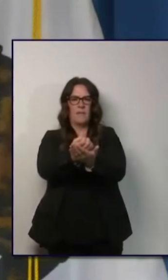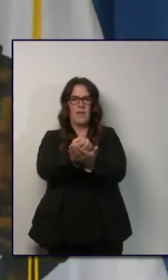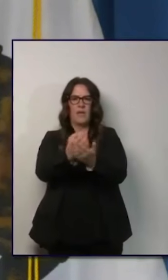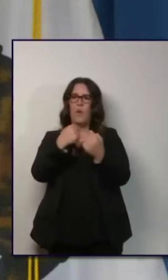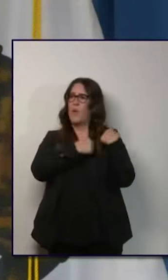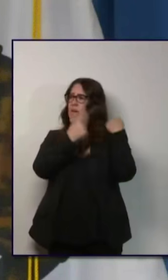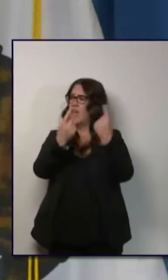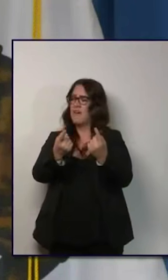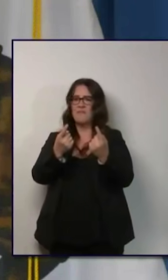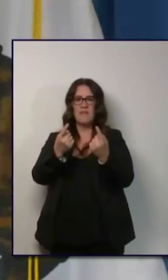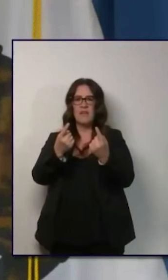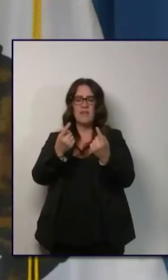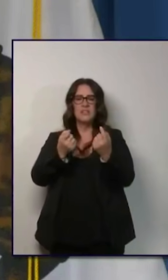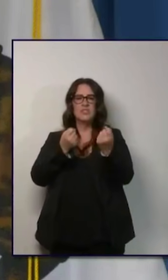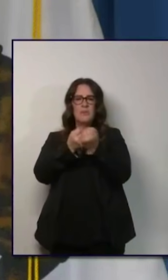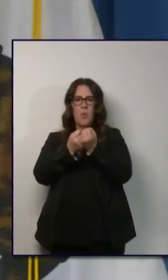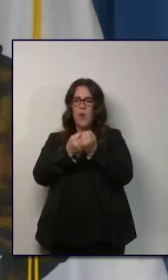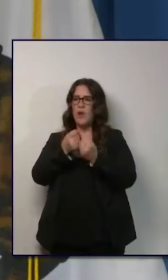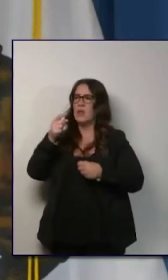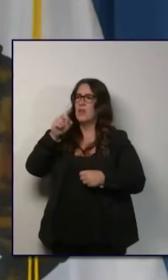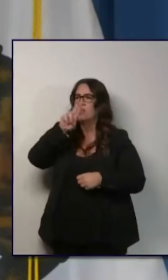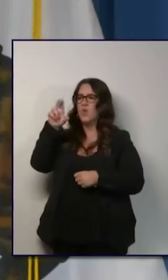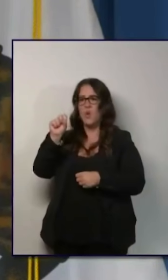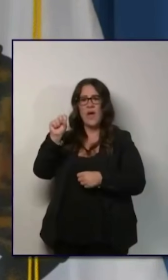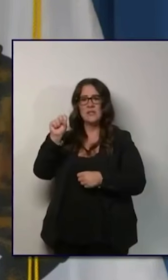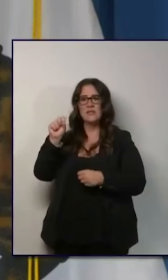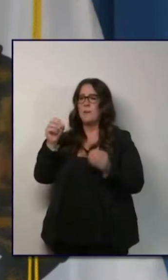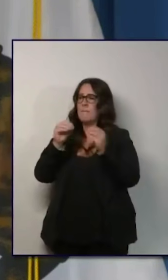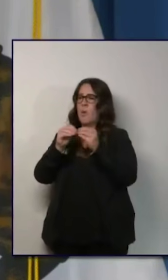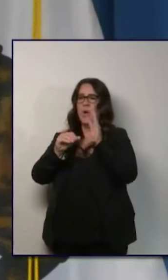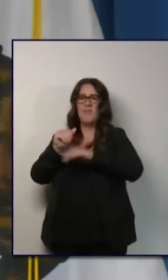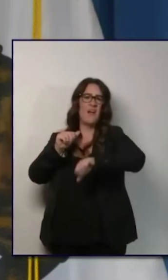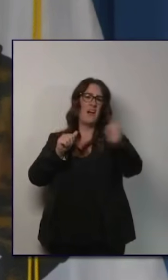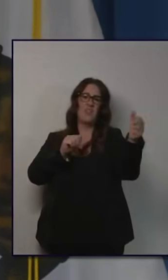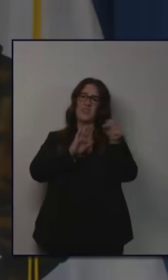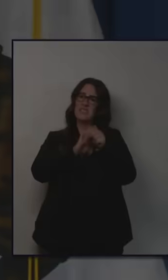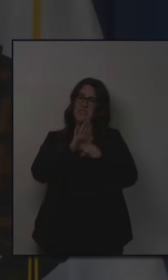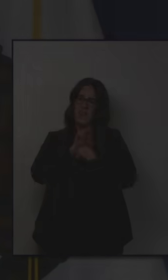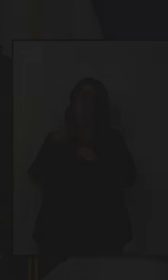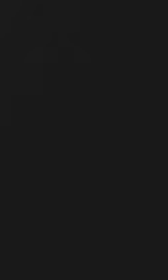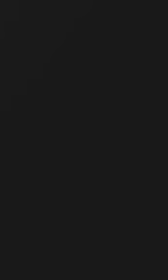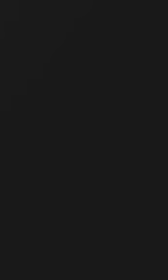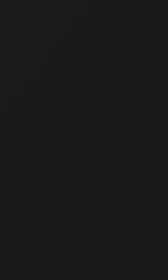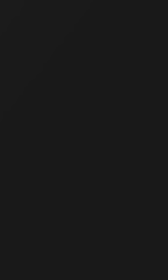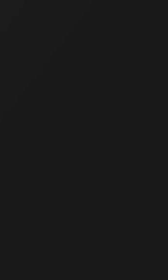the recovery of this nation more than any other state over the last decade.